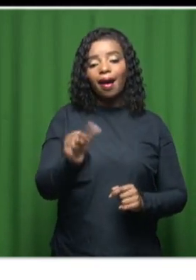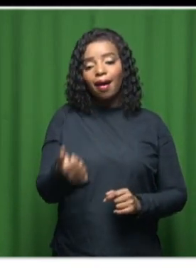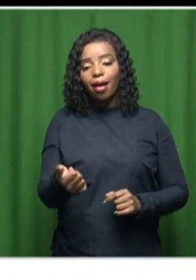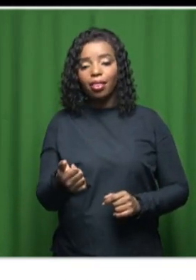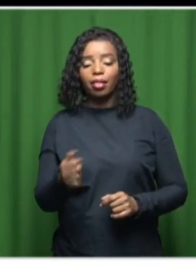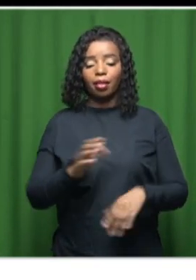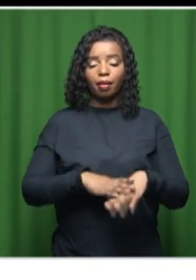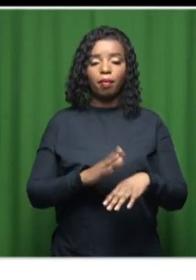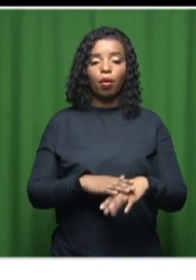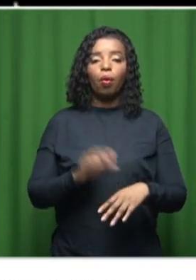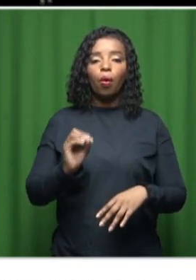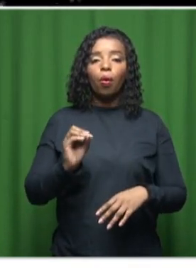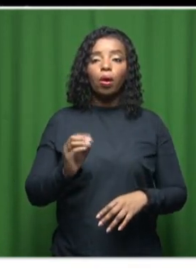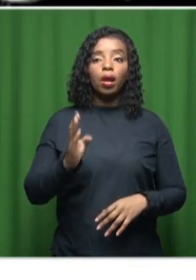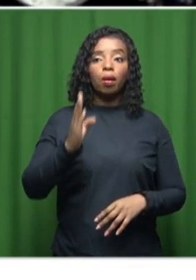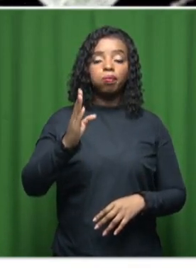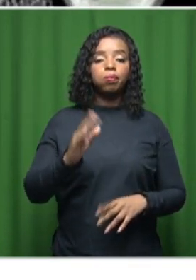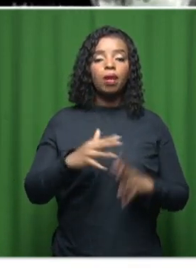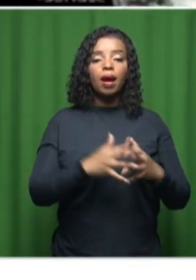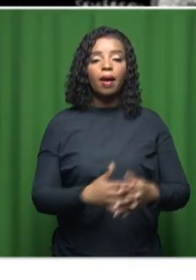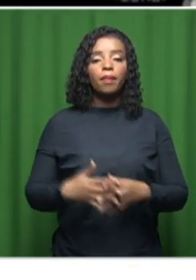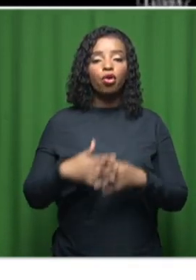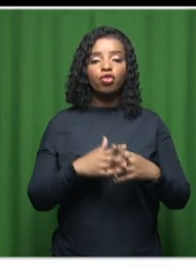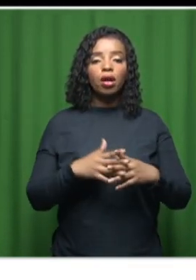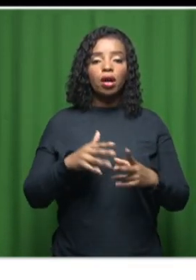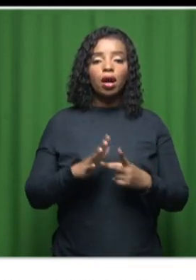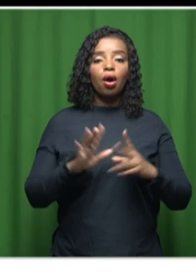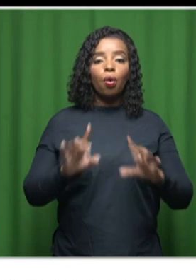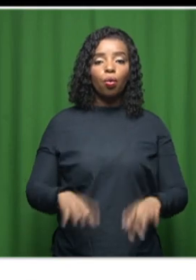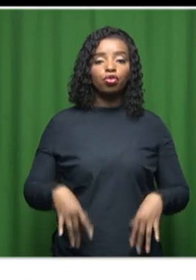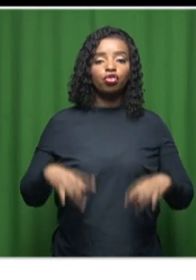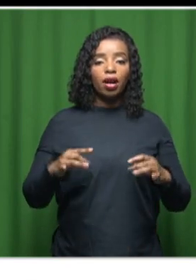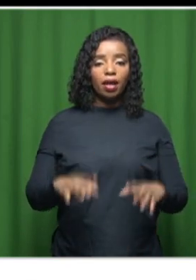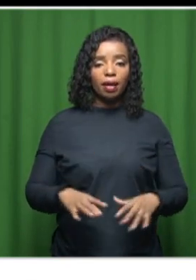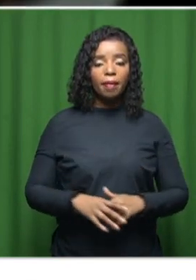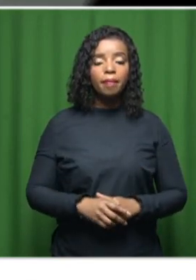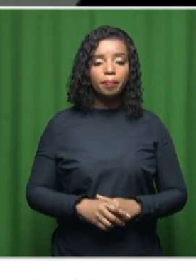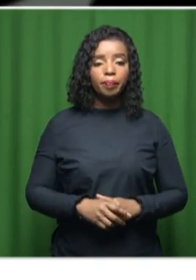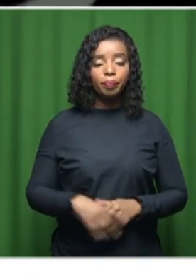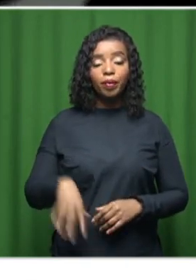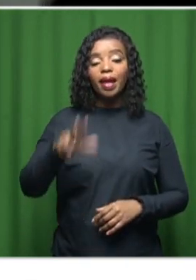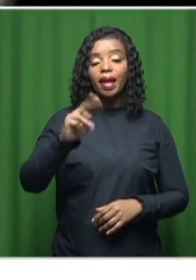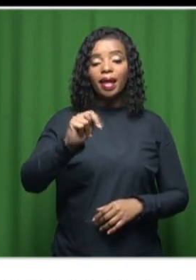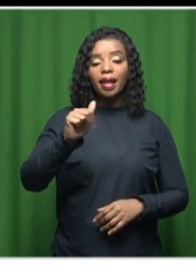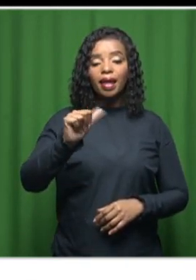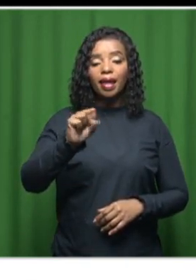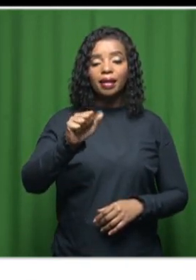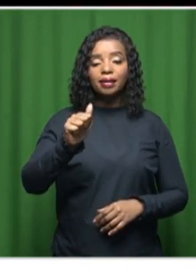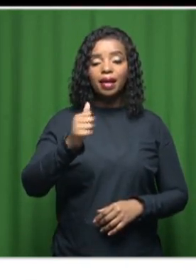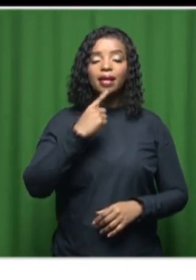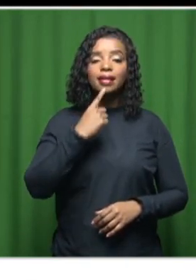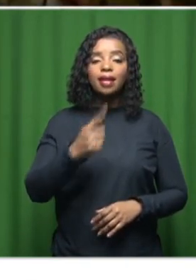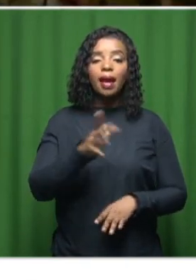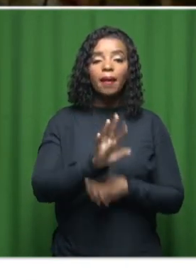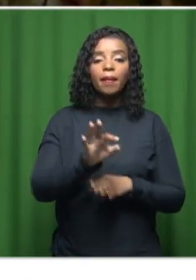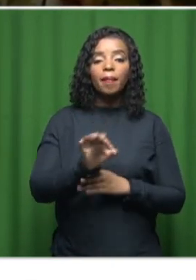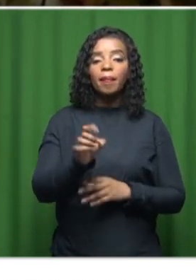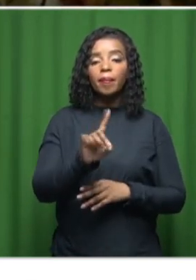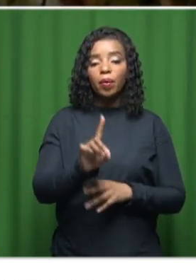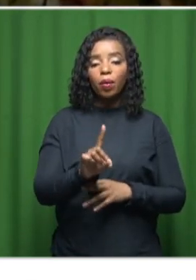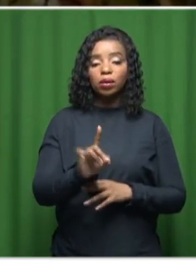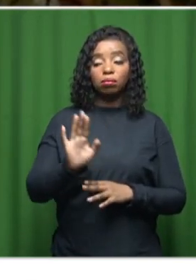ground stations in America and Australia. NASA says its plan is aimed to advance science and